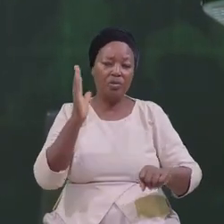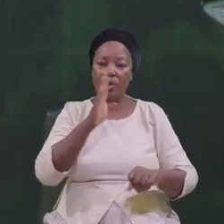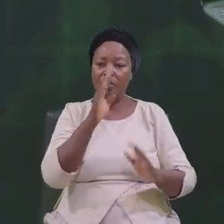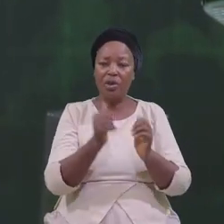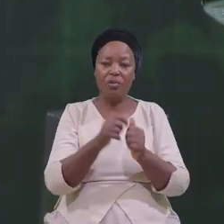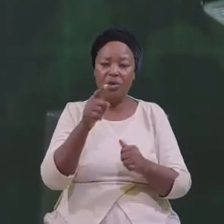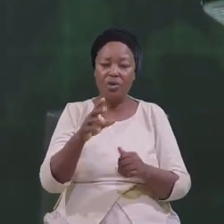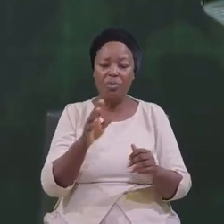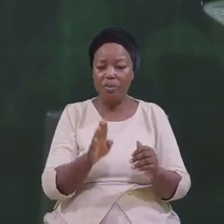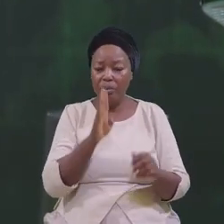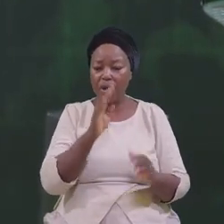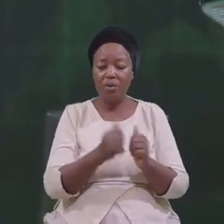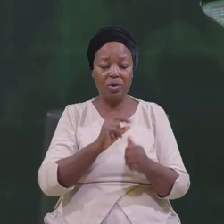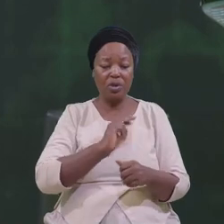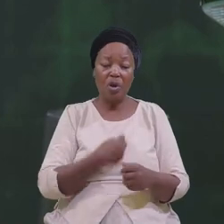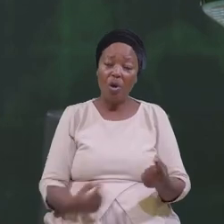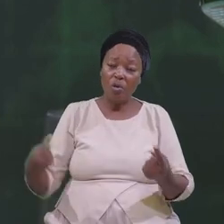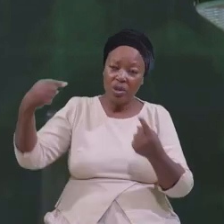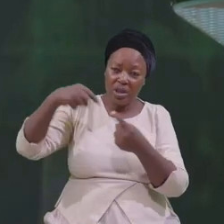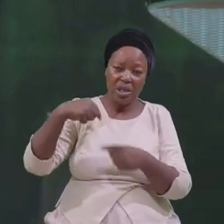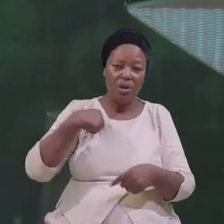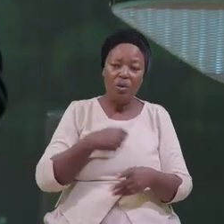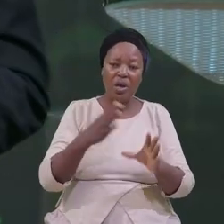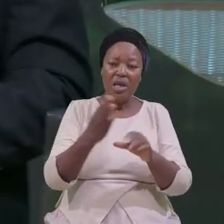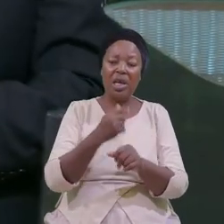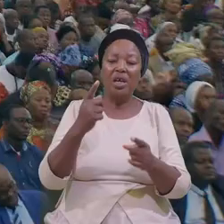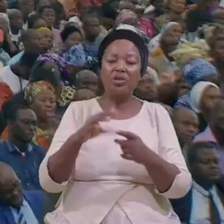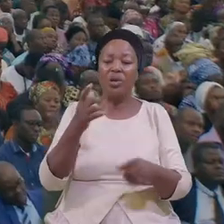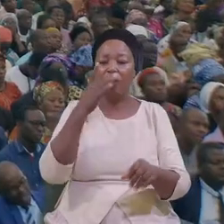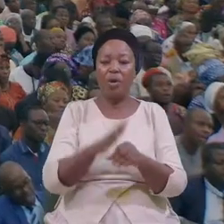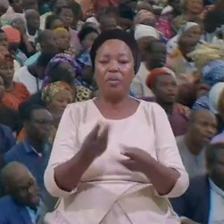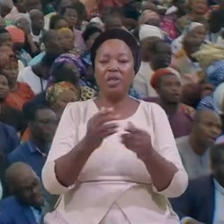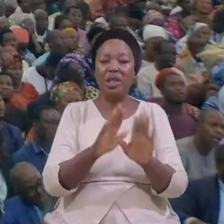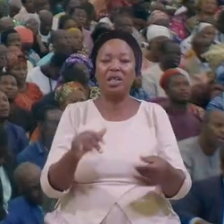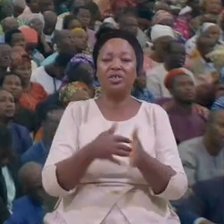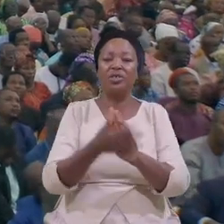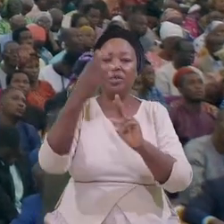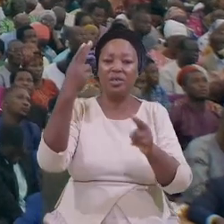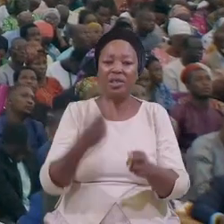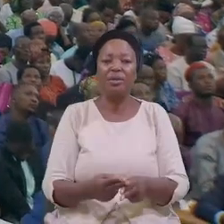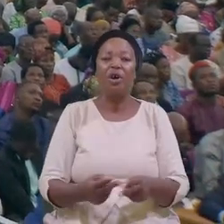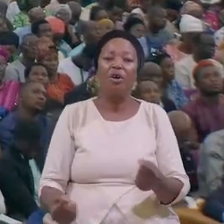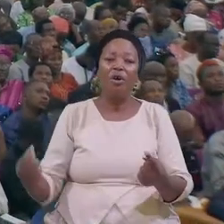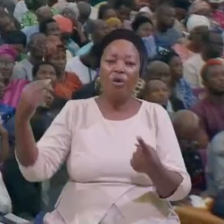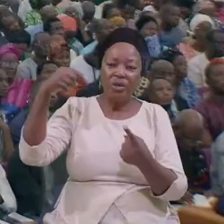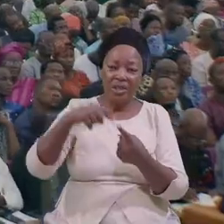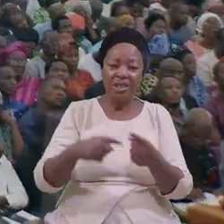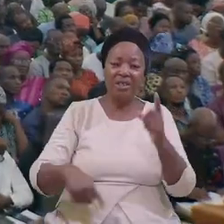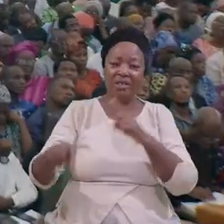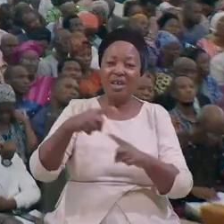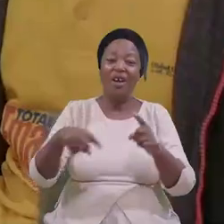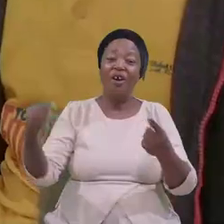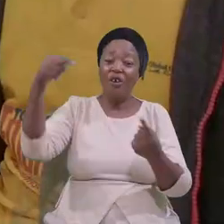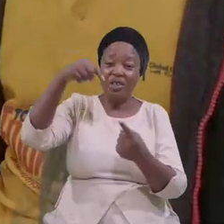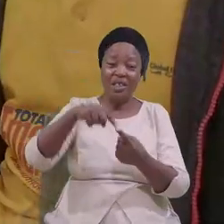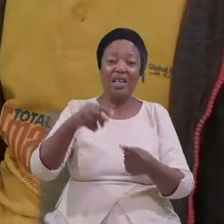with us until we reach the promised land. Until I reach my